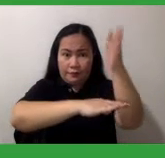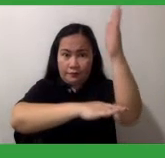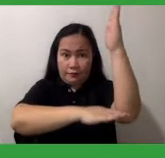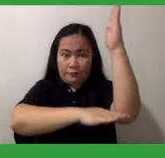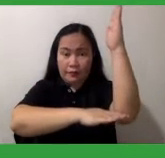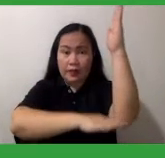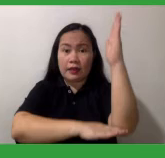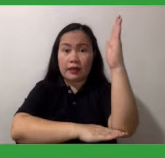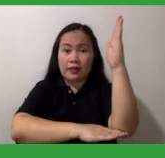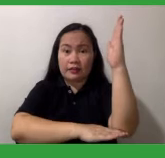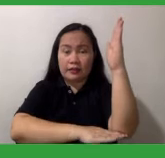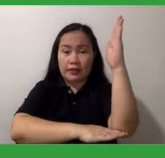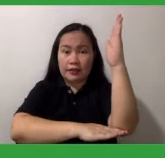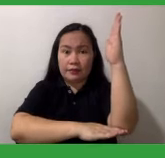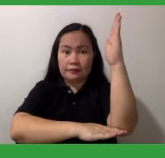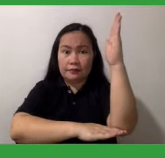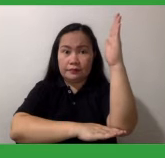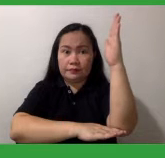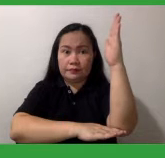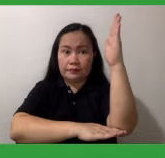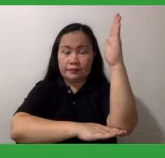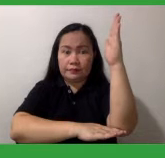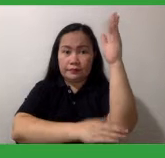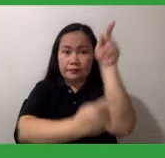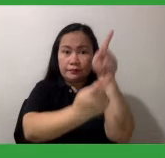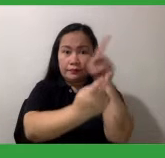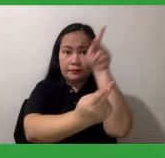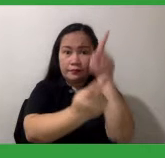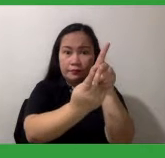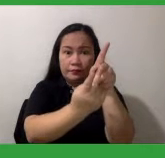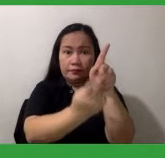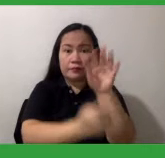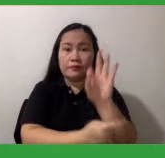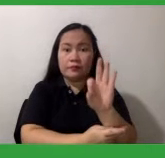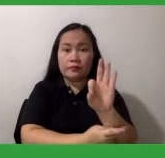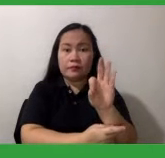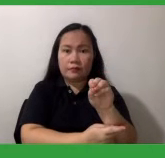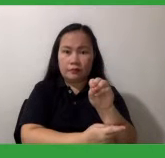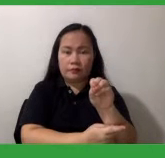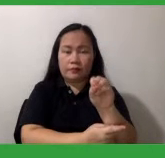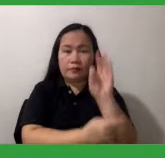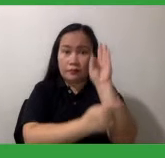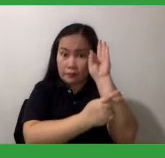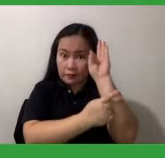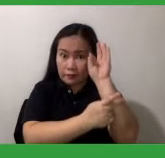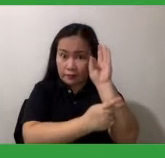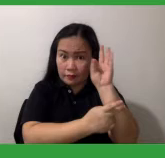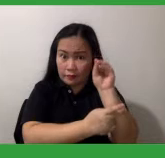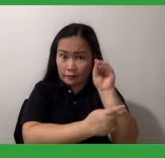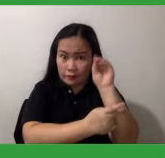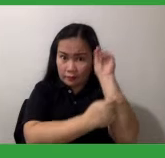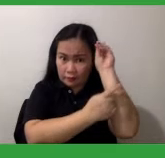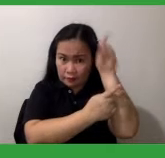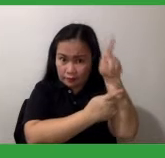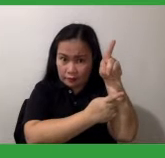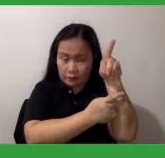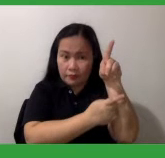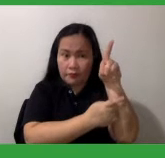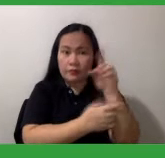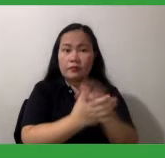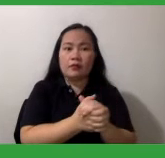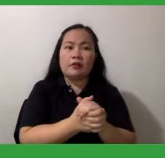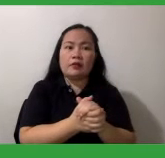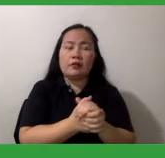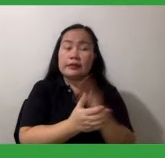angle which is nag-form ng letter L. So naglay siya sa eksaktong 90 degrees. So angle DAB has